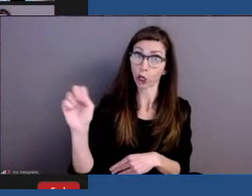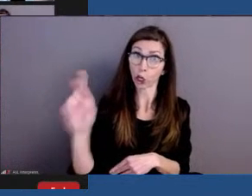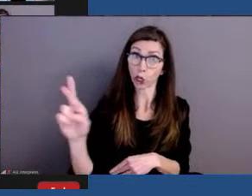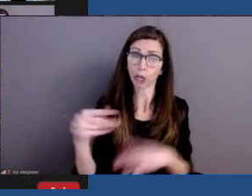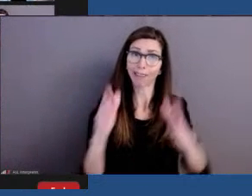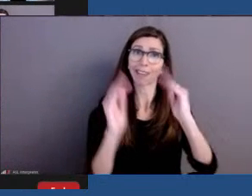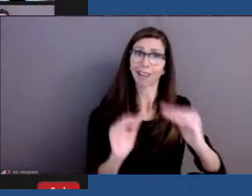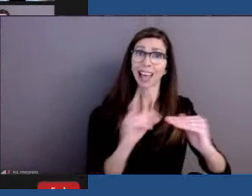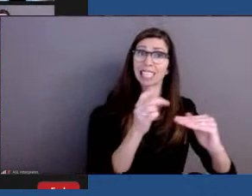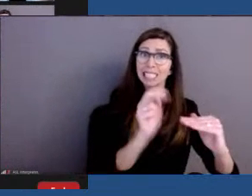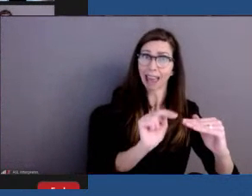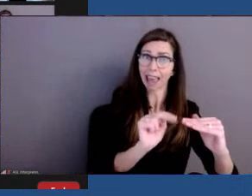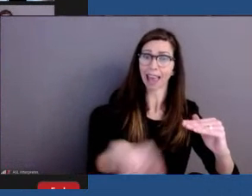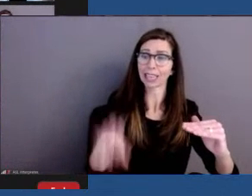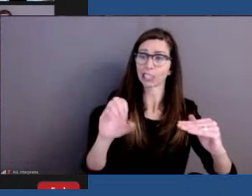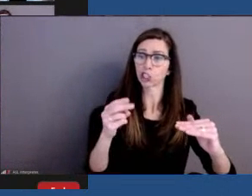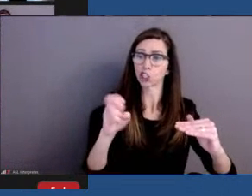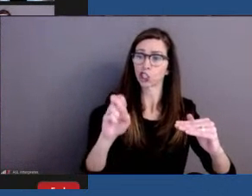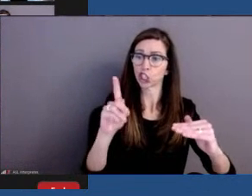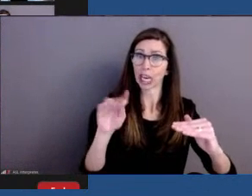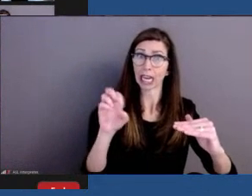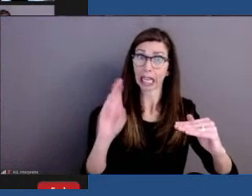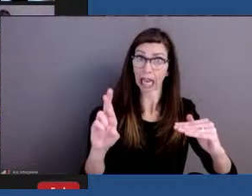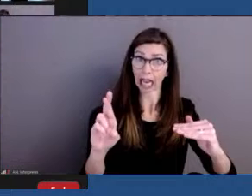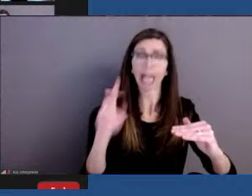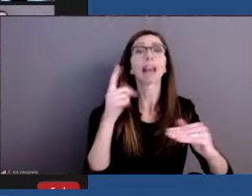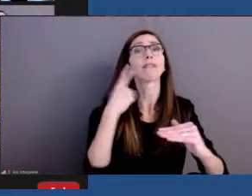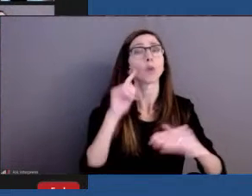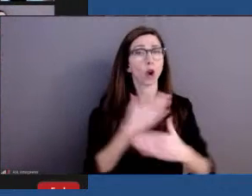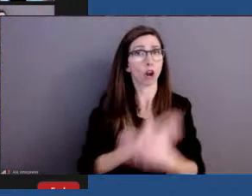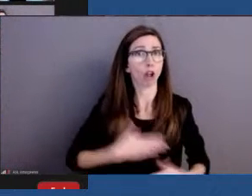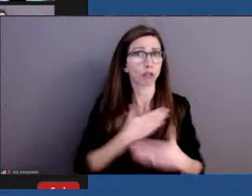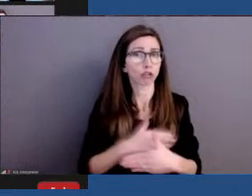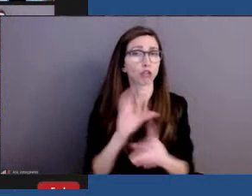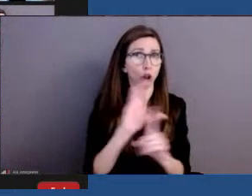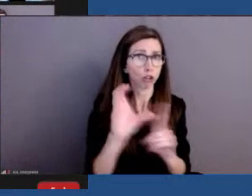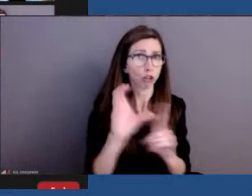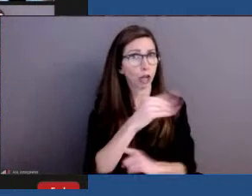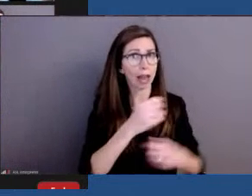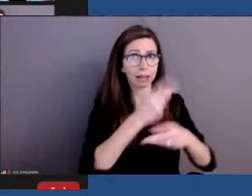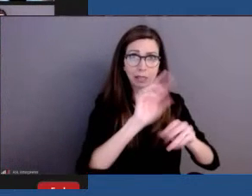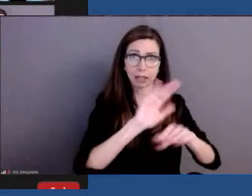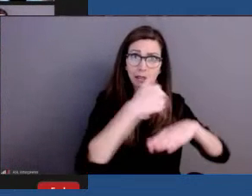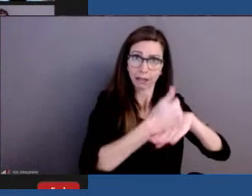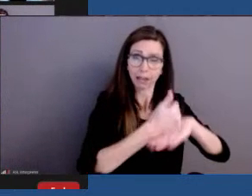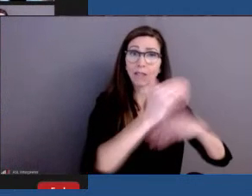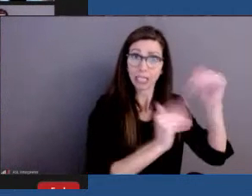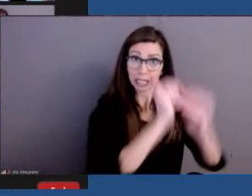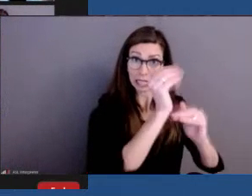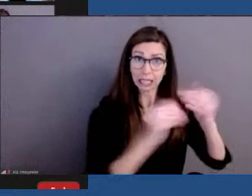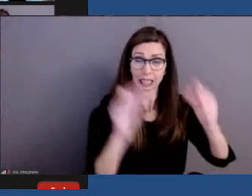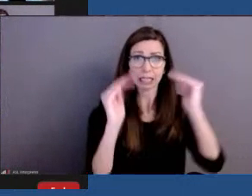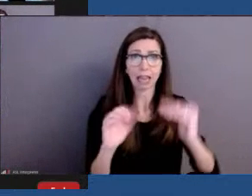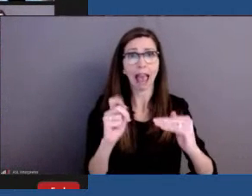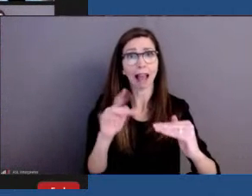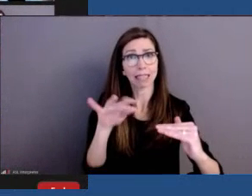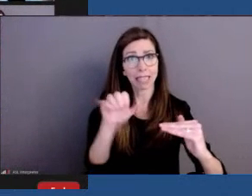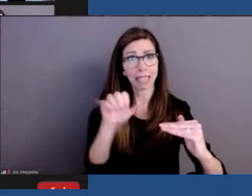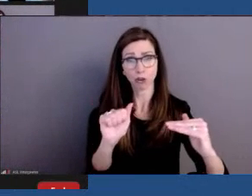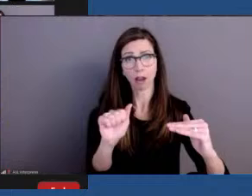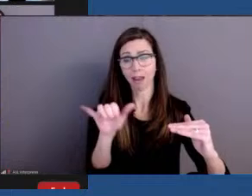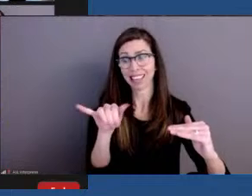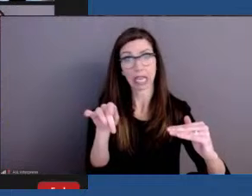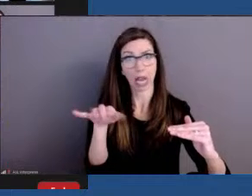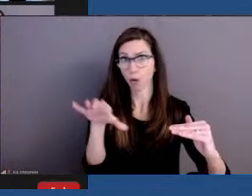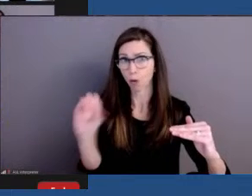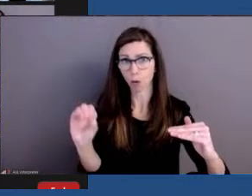Chenier, General Manager of Recreation, Culture and Facilities, Alexandra Yarrow, representing the Ottawa